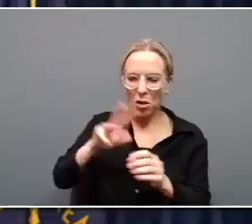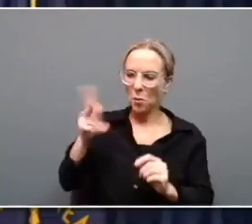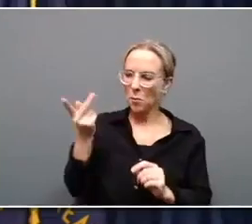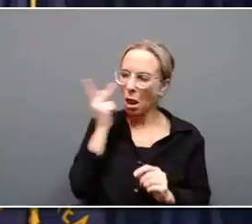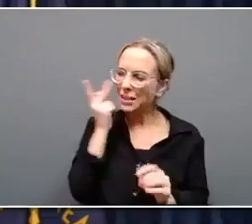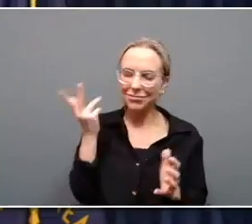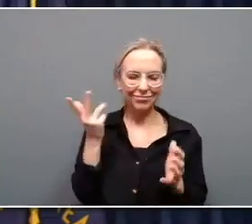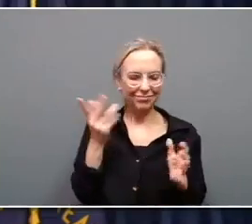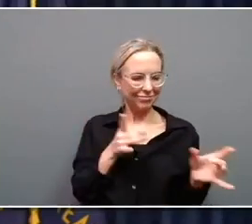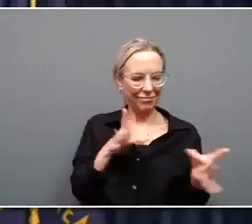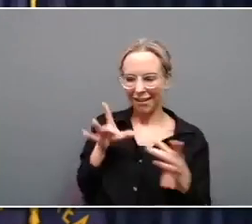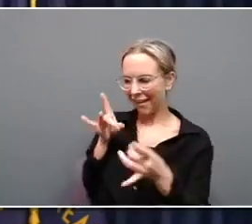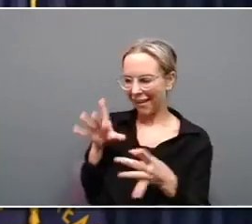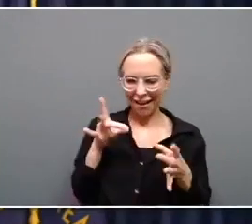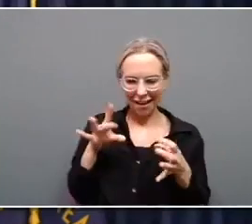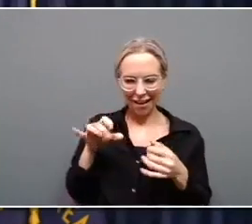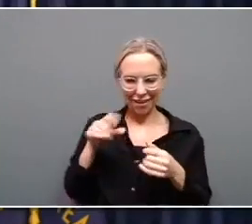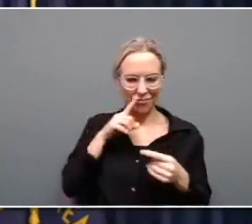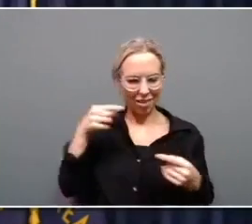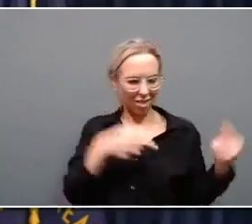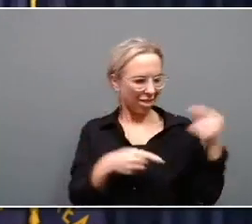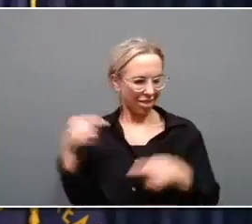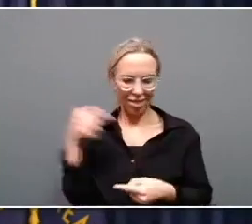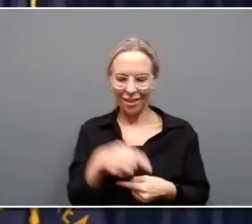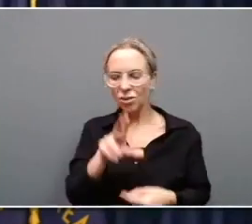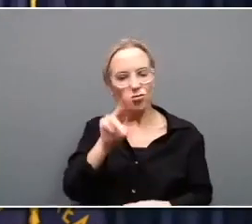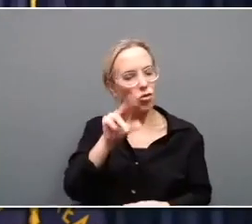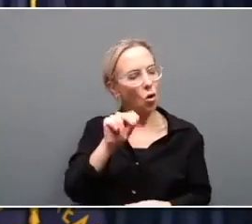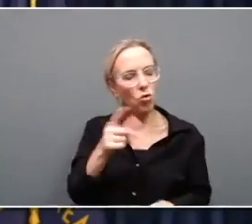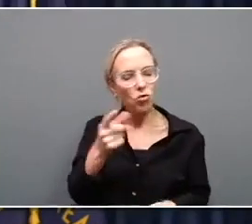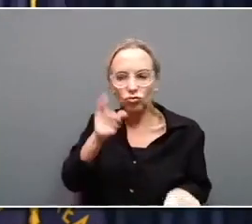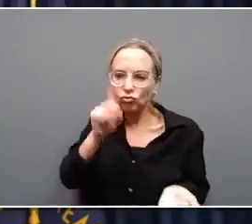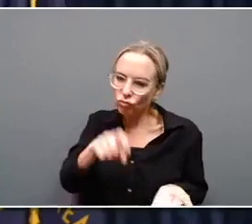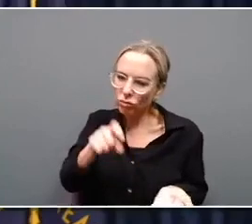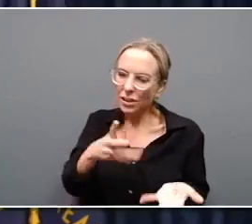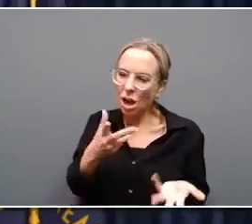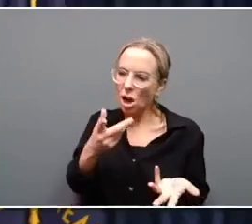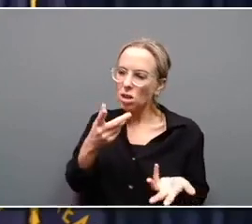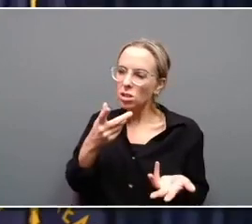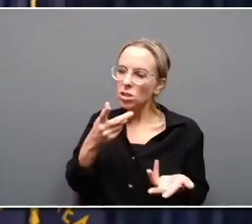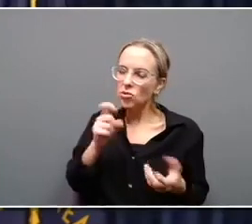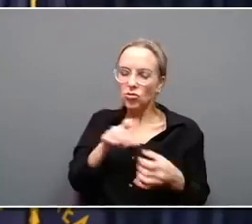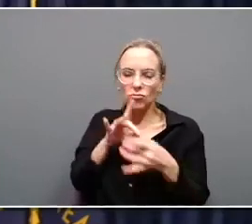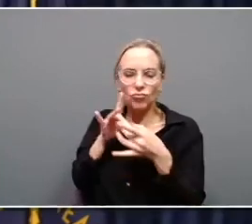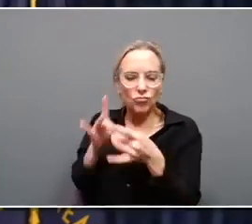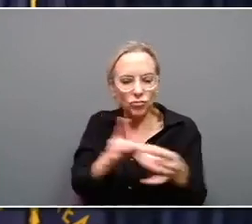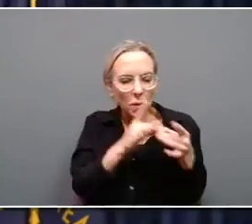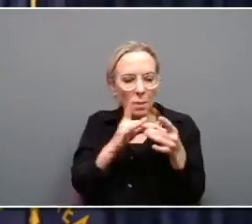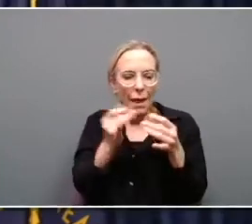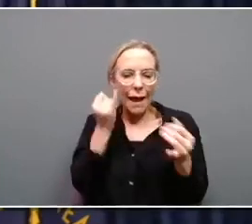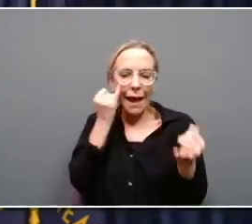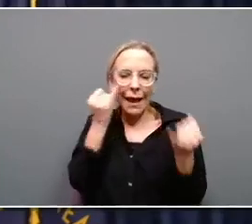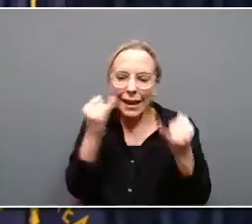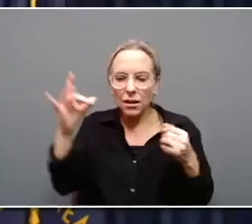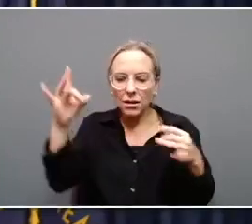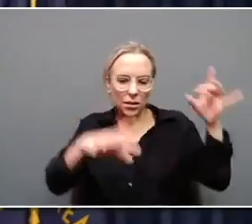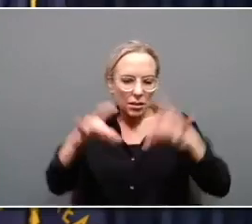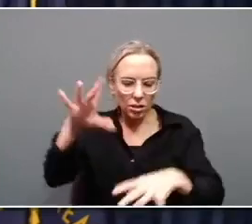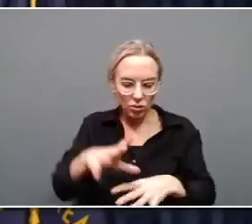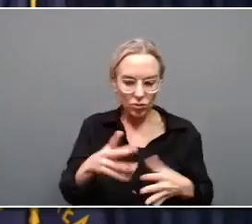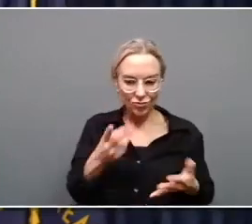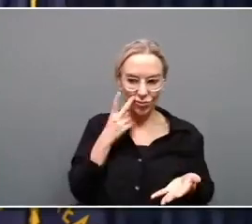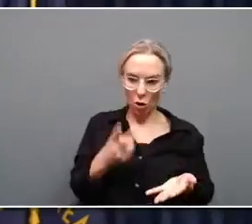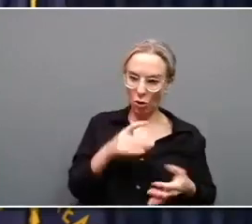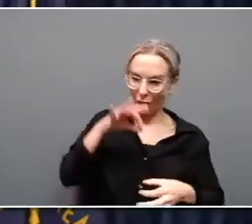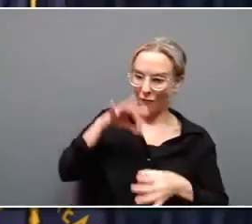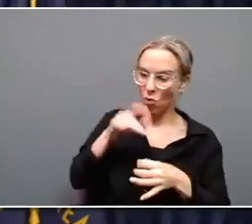and anger. We should be engaging in the comparison of ideas. And I think you saw from voters that that's what they're